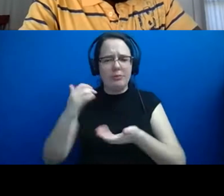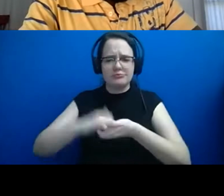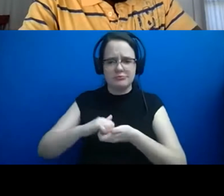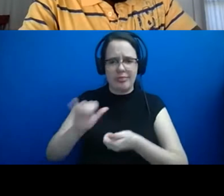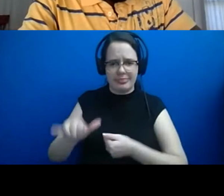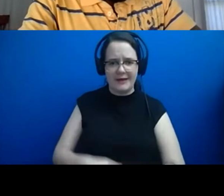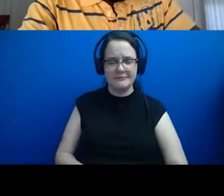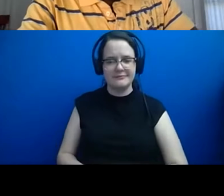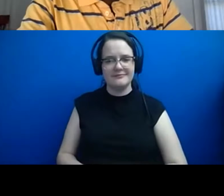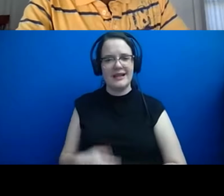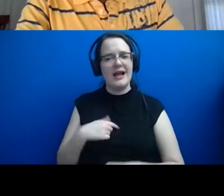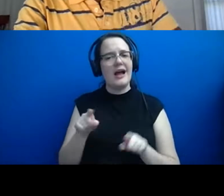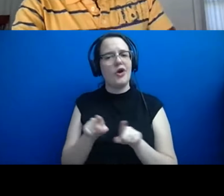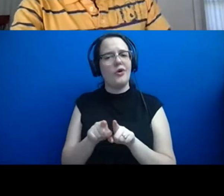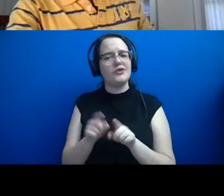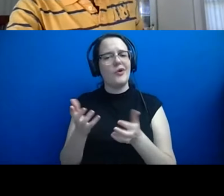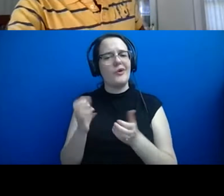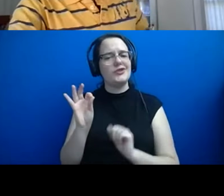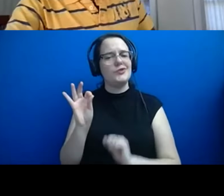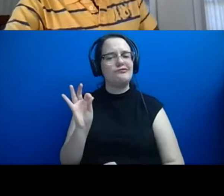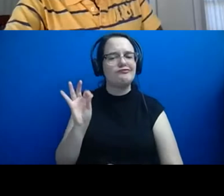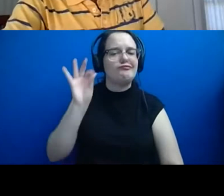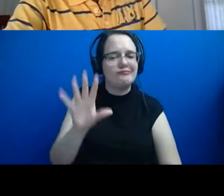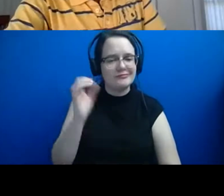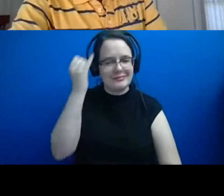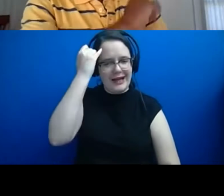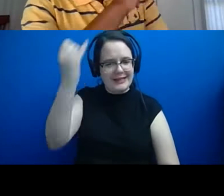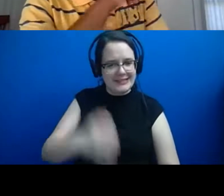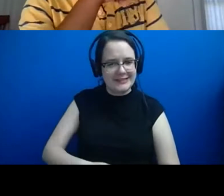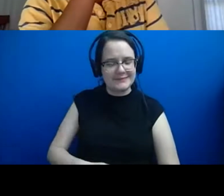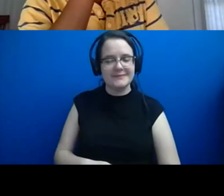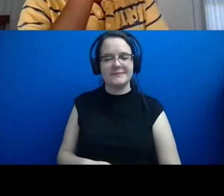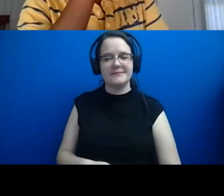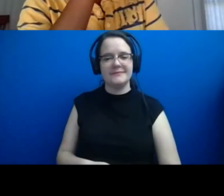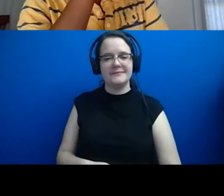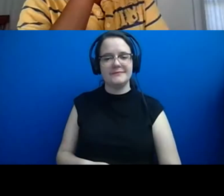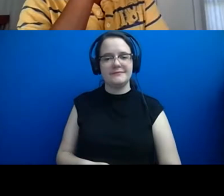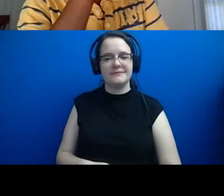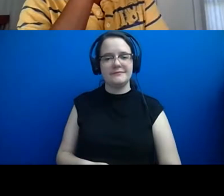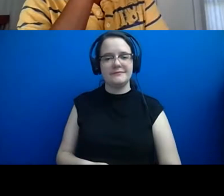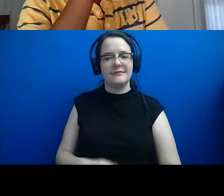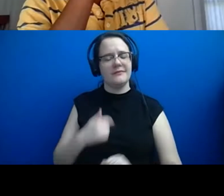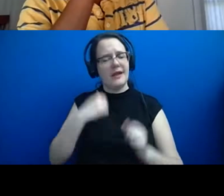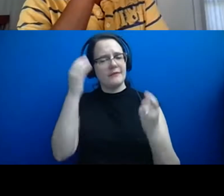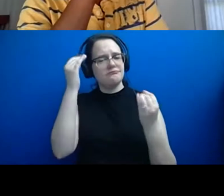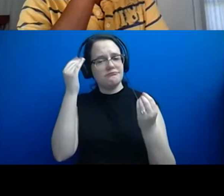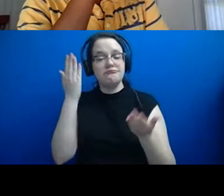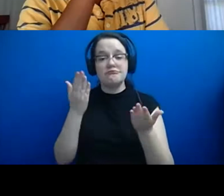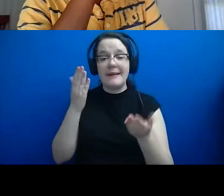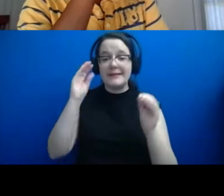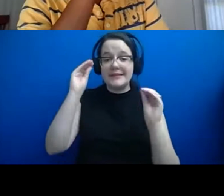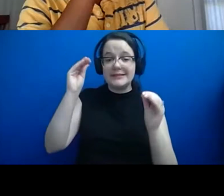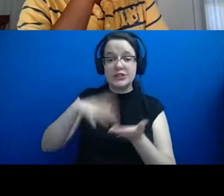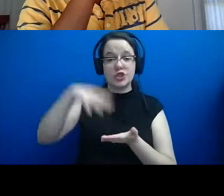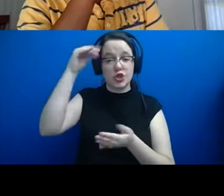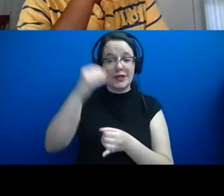want to put a little idea in about, I think about perhaps the Teaching and Learning Institute at East High